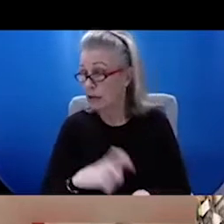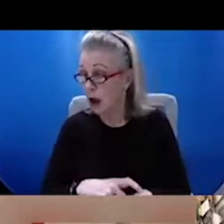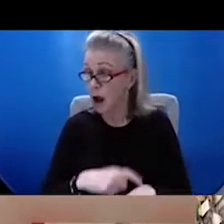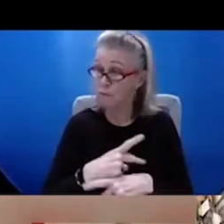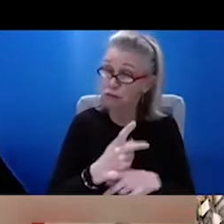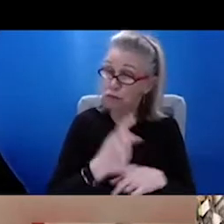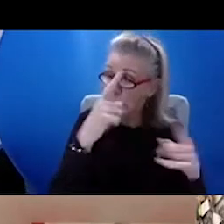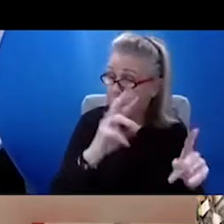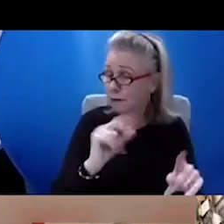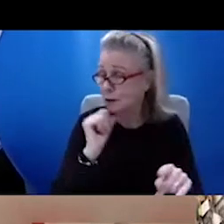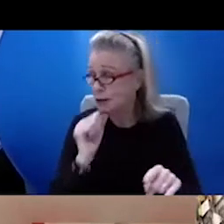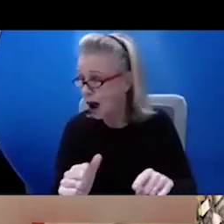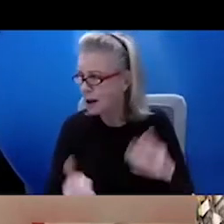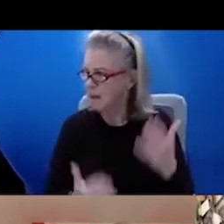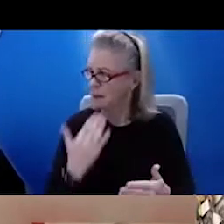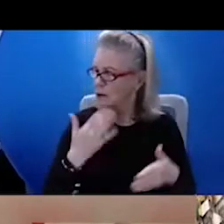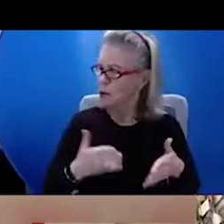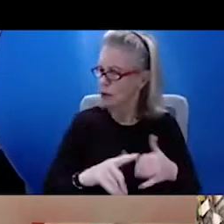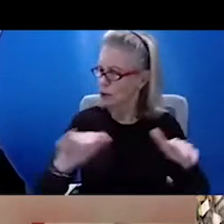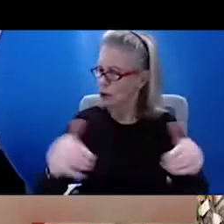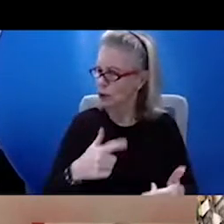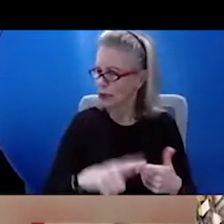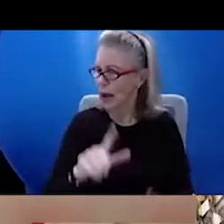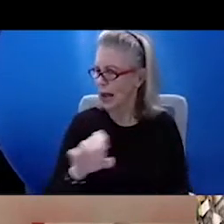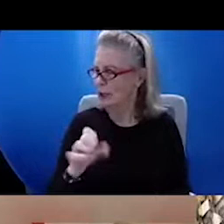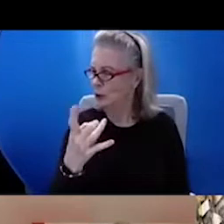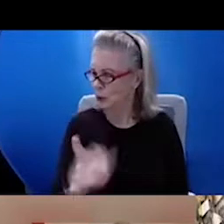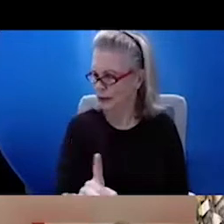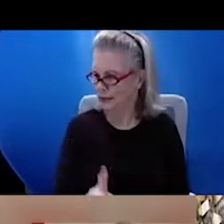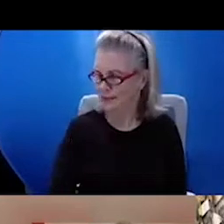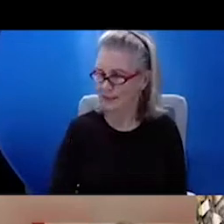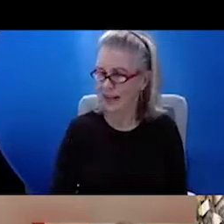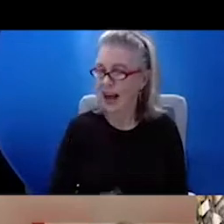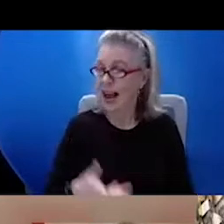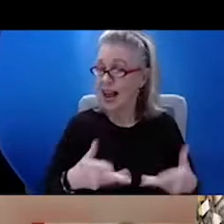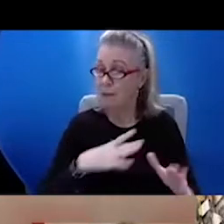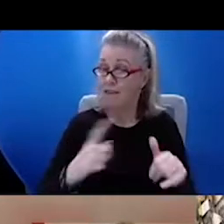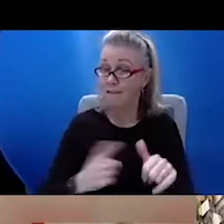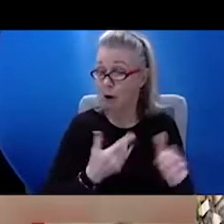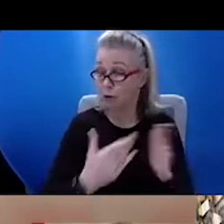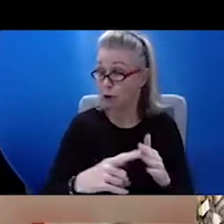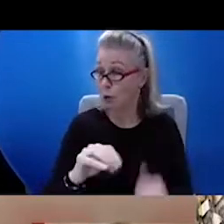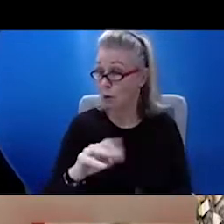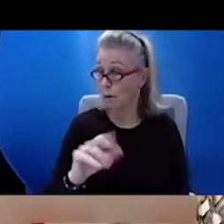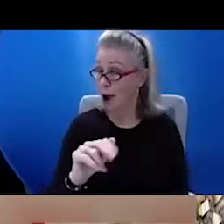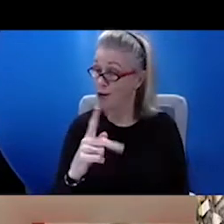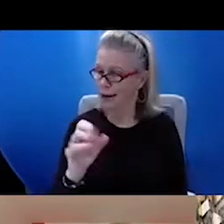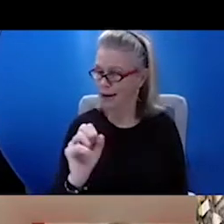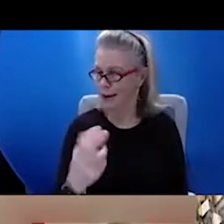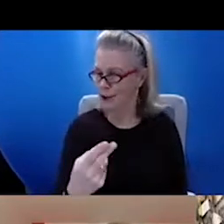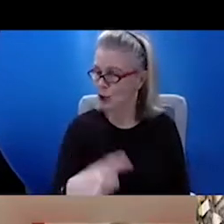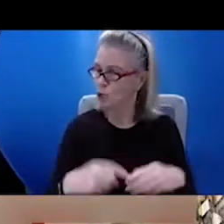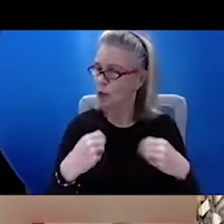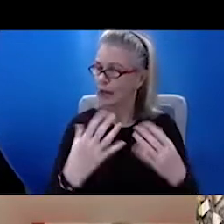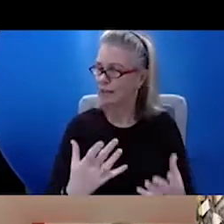otherwise, may be a good way to introduce you Le 18. So let me first bring you to Marrakesh to give you a sense of